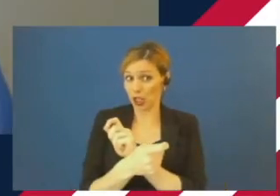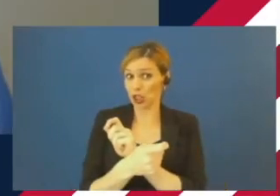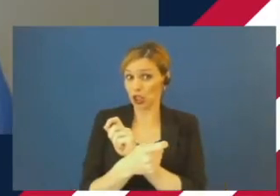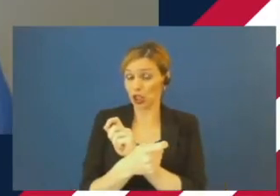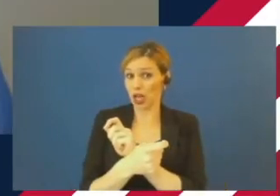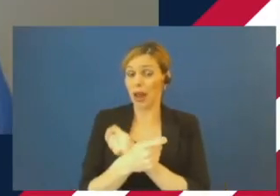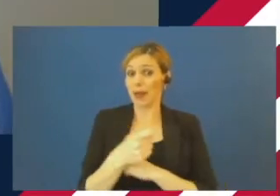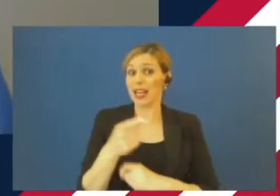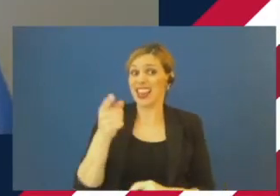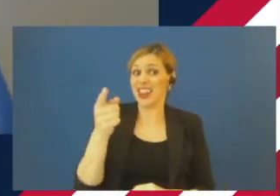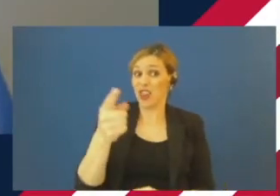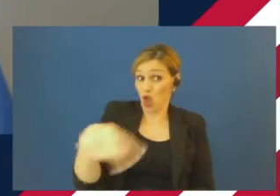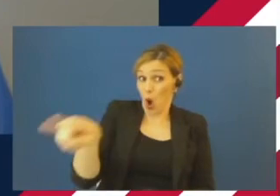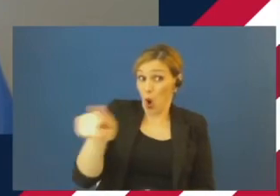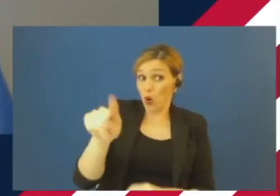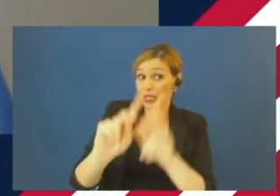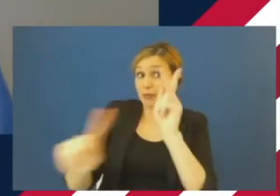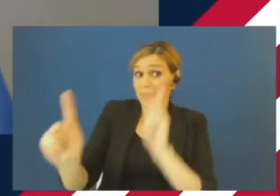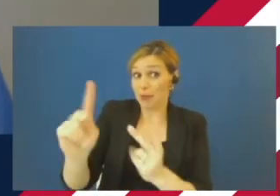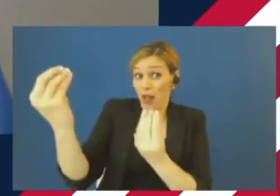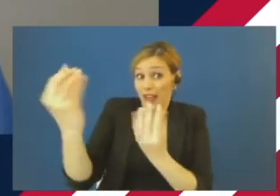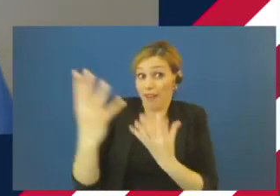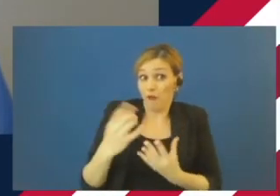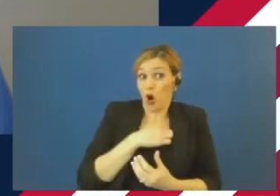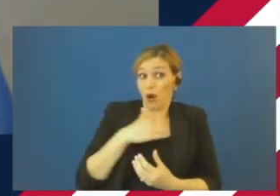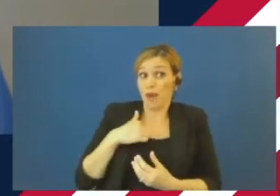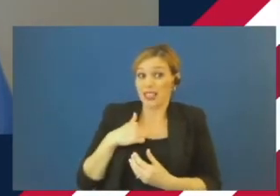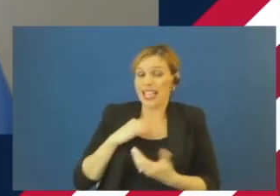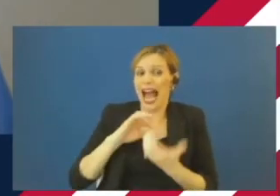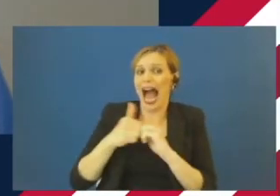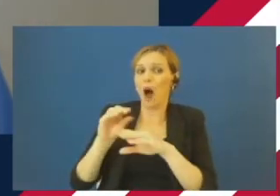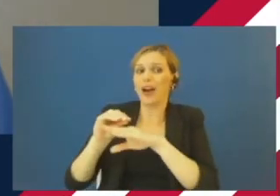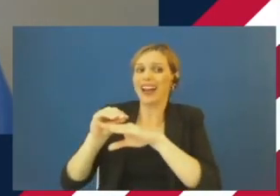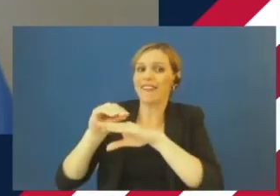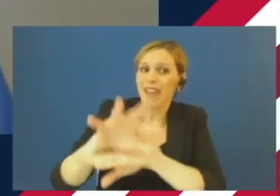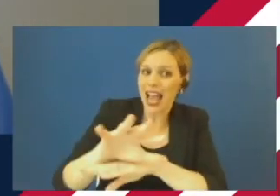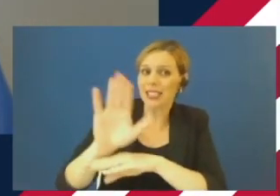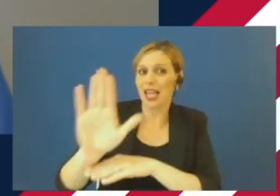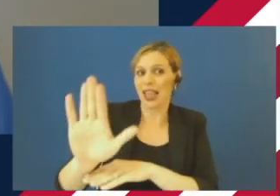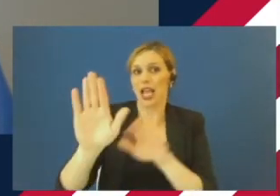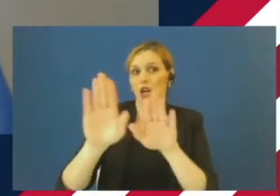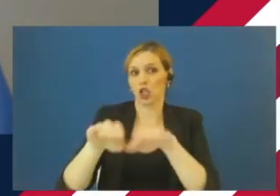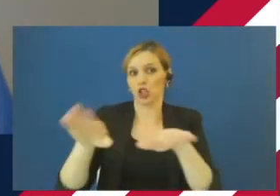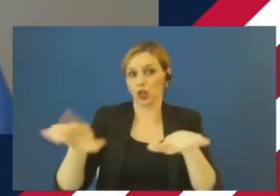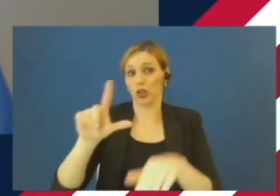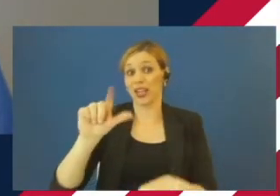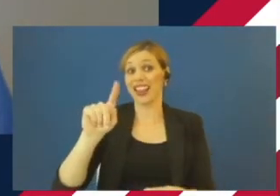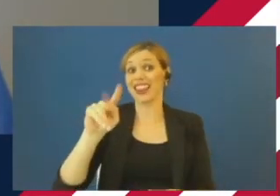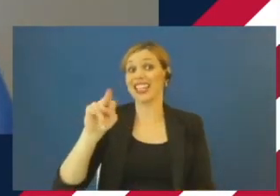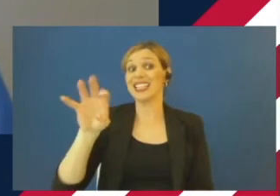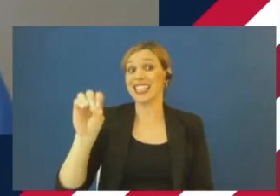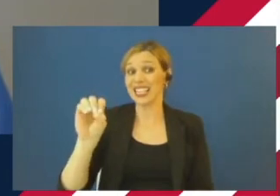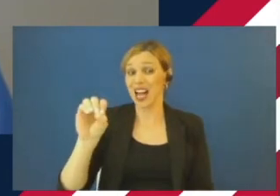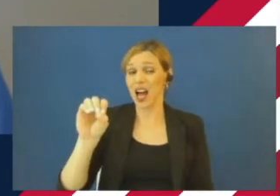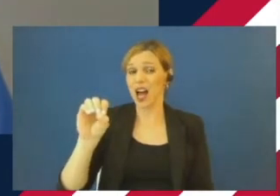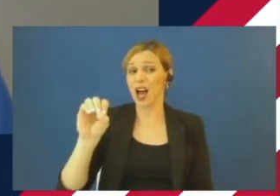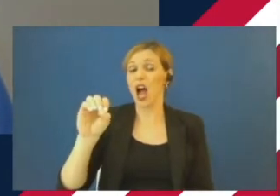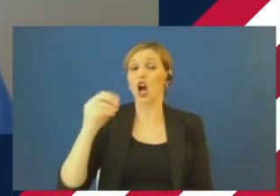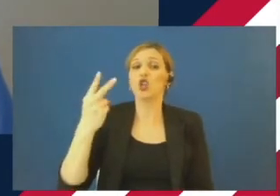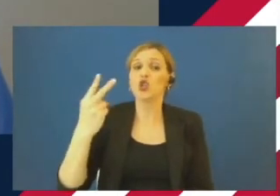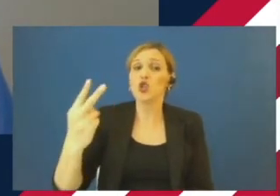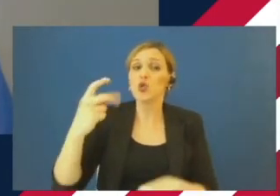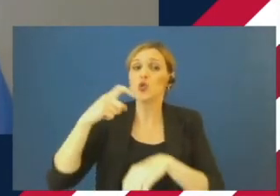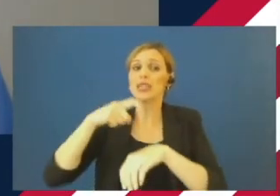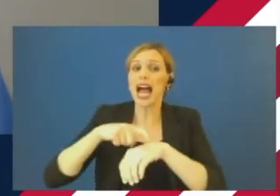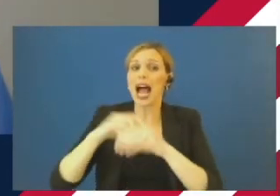their children. Latino children are twice as likely to die from asthma. And when you put that